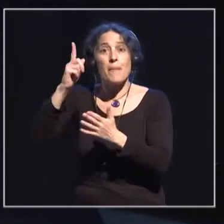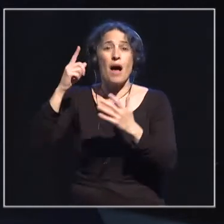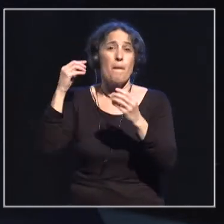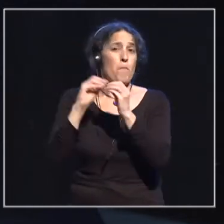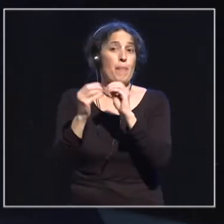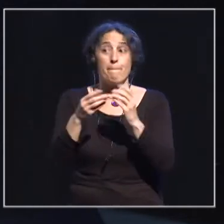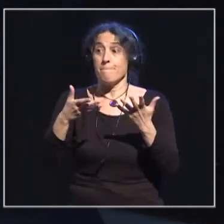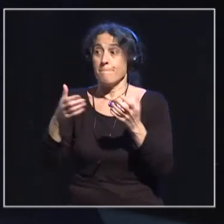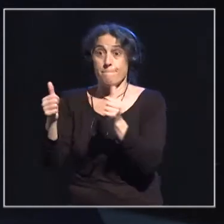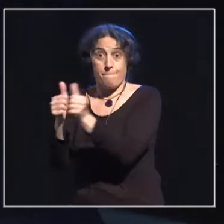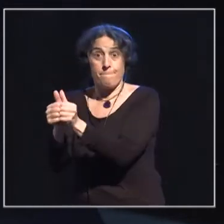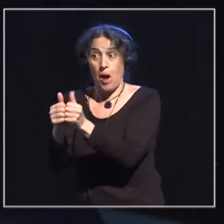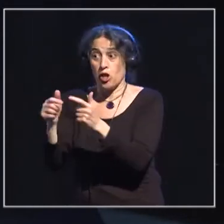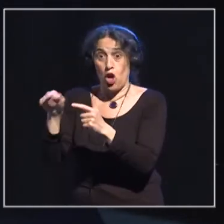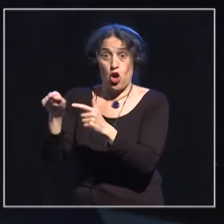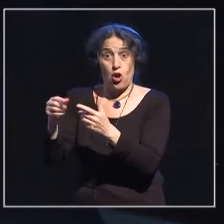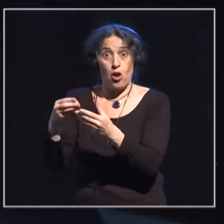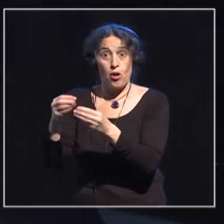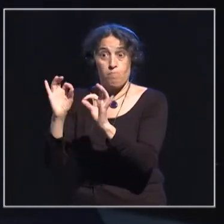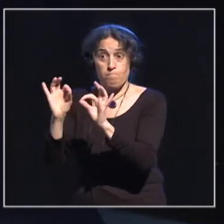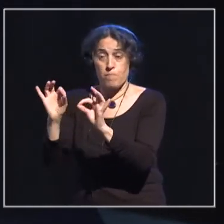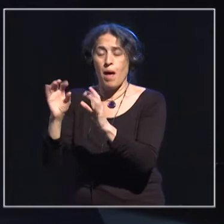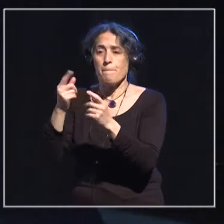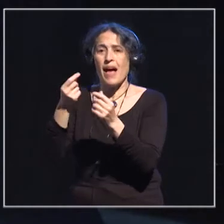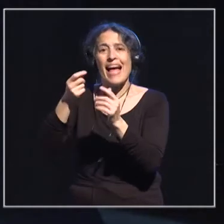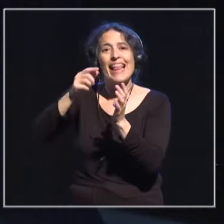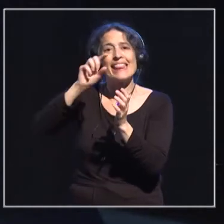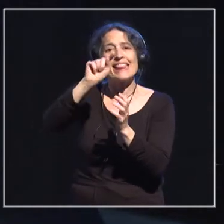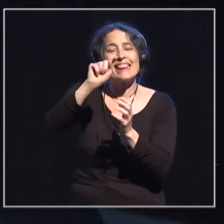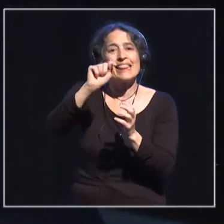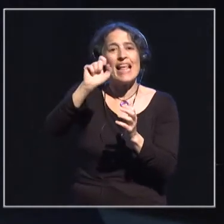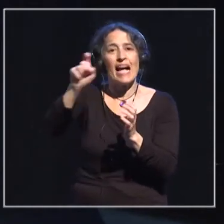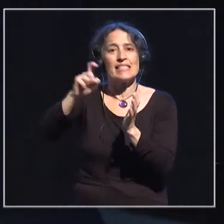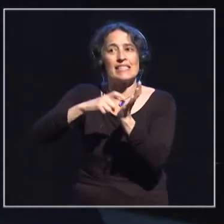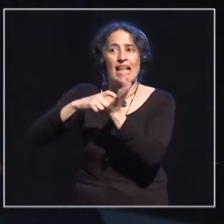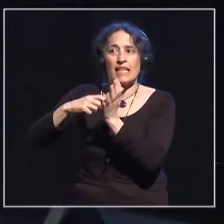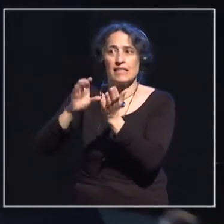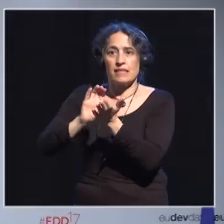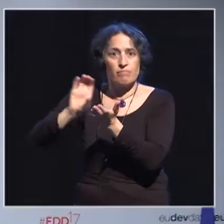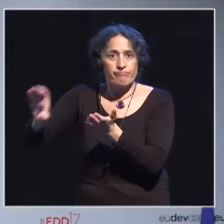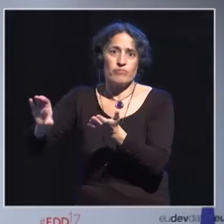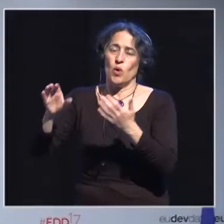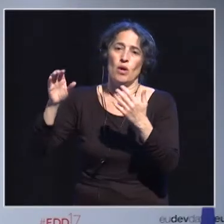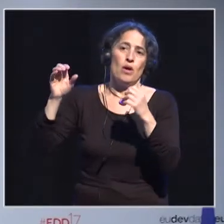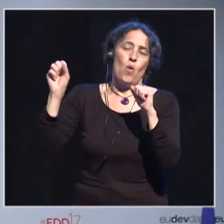the subscription fee that we were charging to the end users. We didn't manage to save any life.